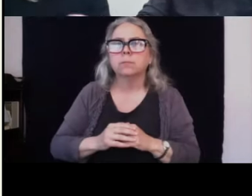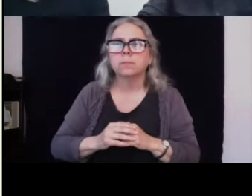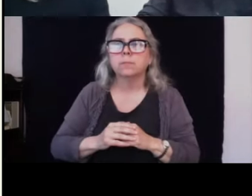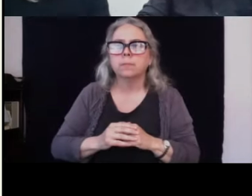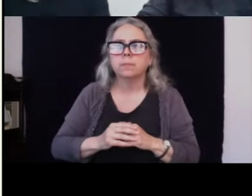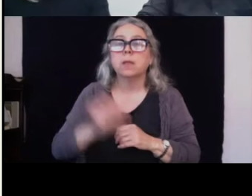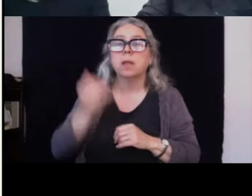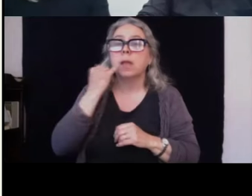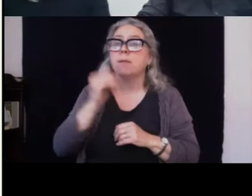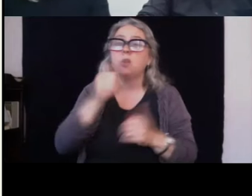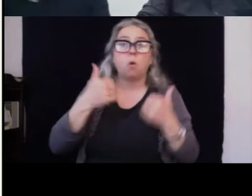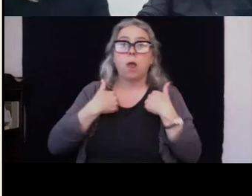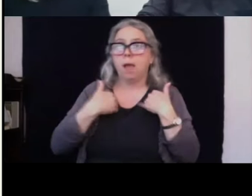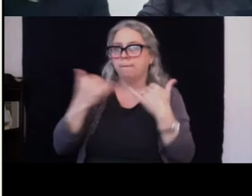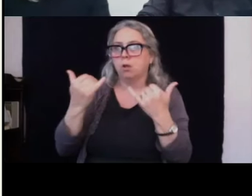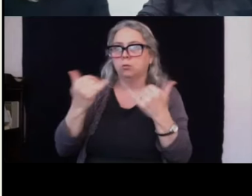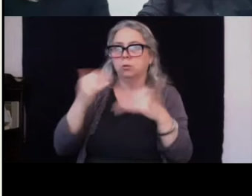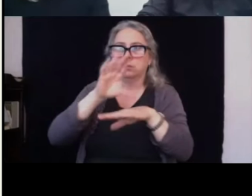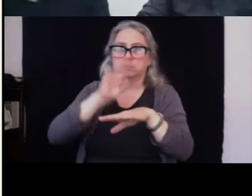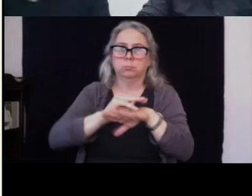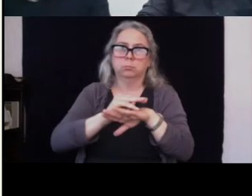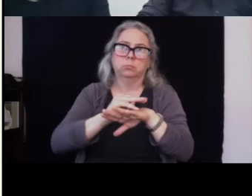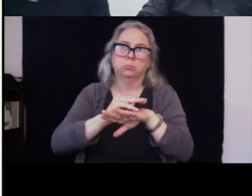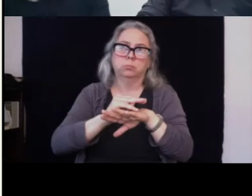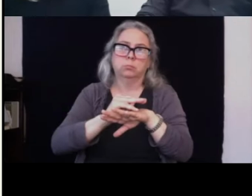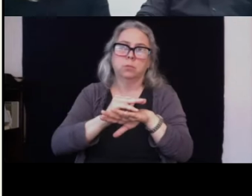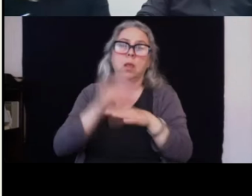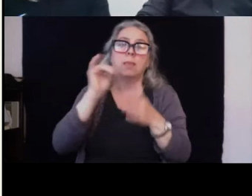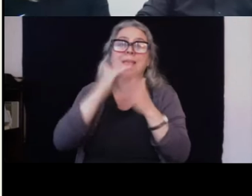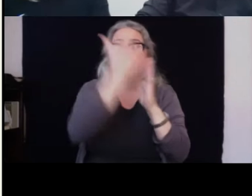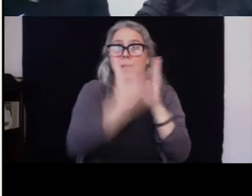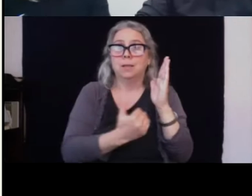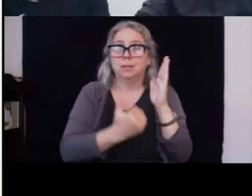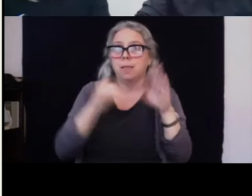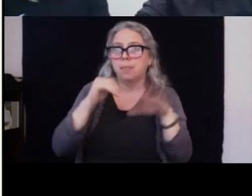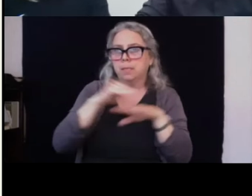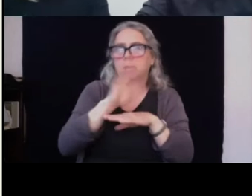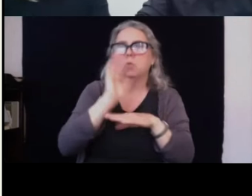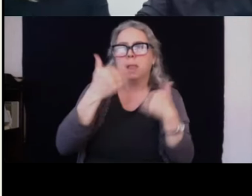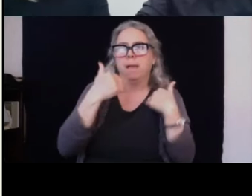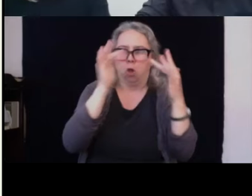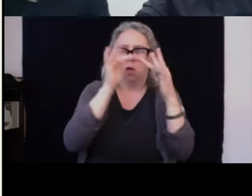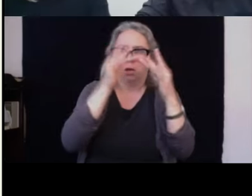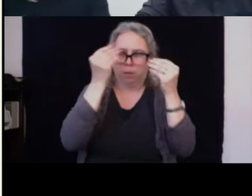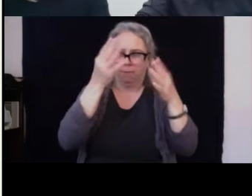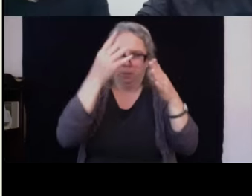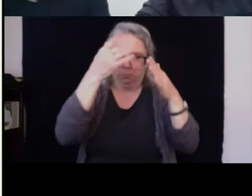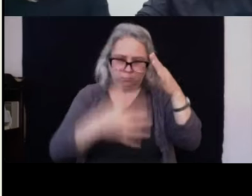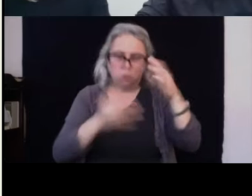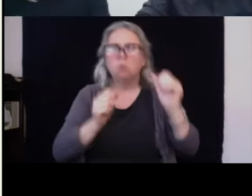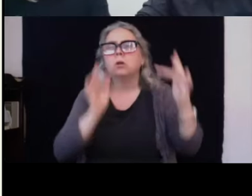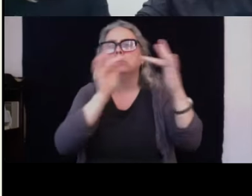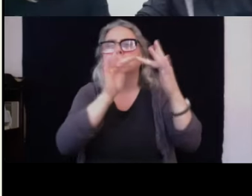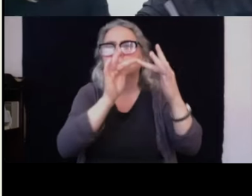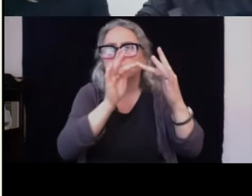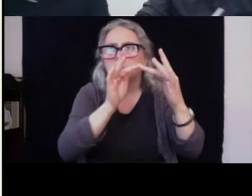If you don't have a current case manager, that list that they do send you will have contacts, and you could feel free to reach out and